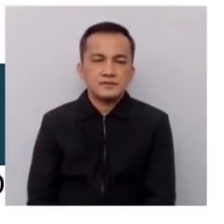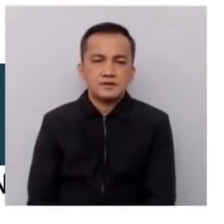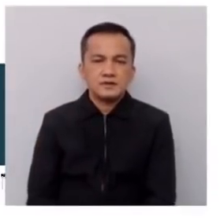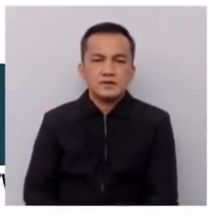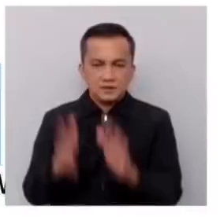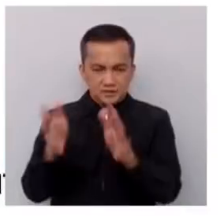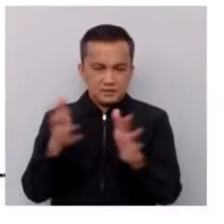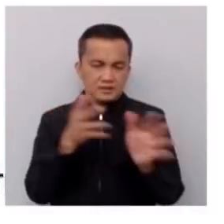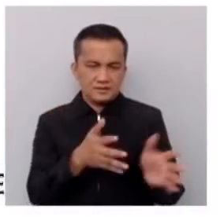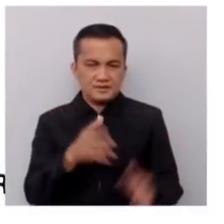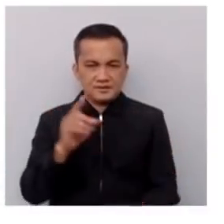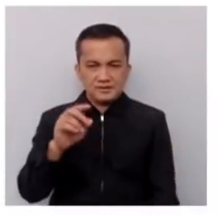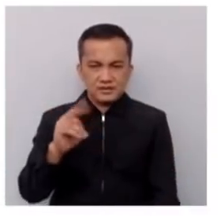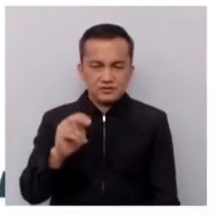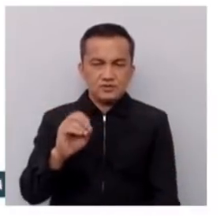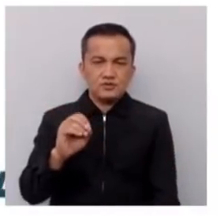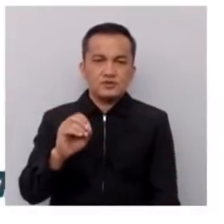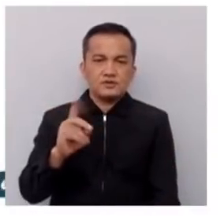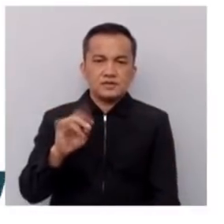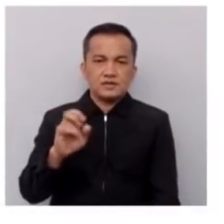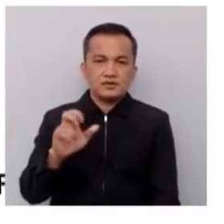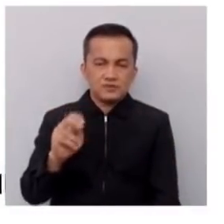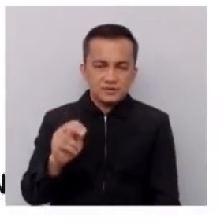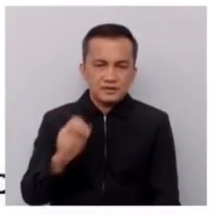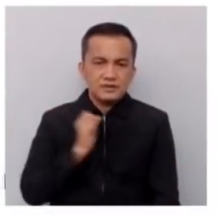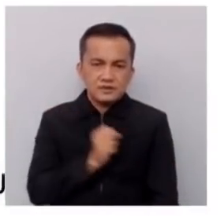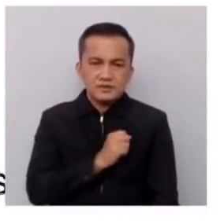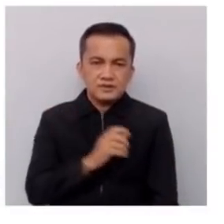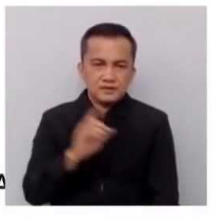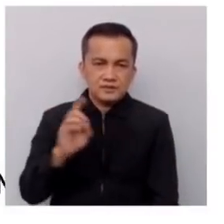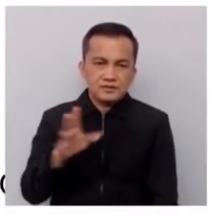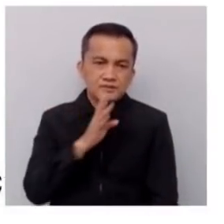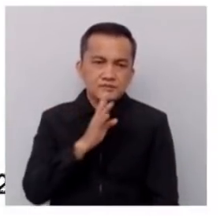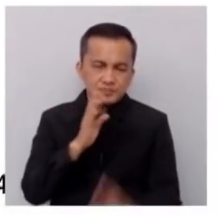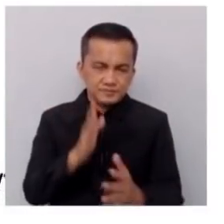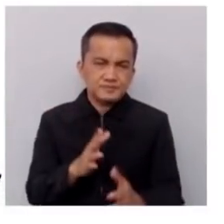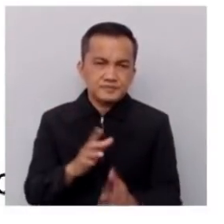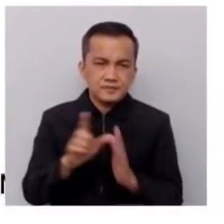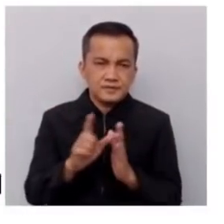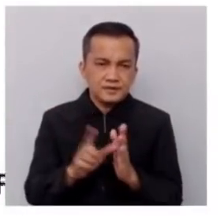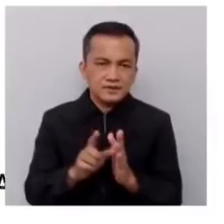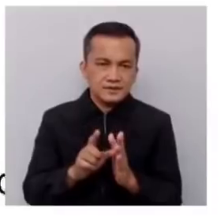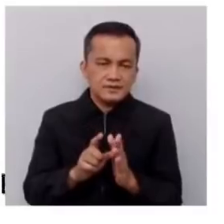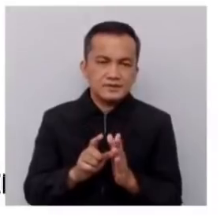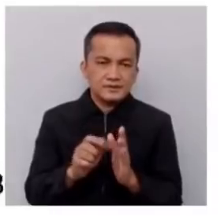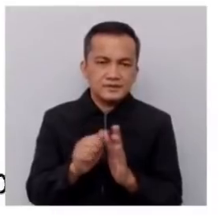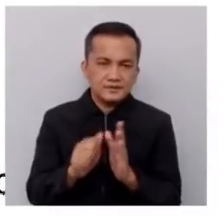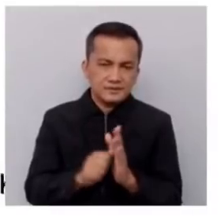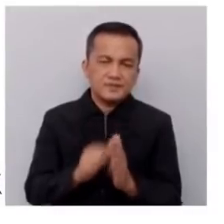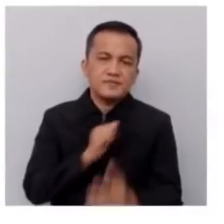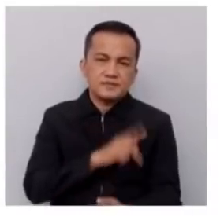Attorney Dino De Leon, Senator Leila de Lima spokesperson and legal counsel, we appreciate